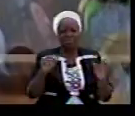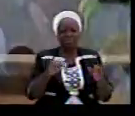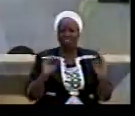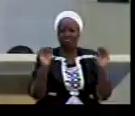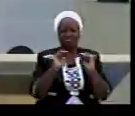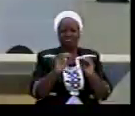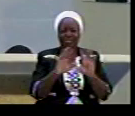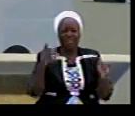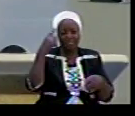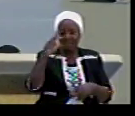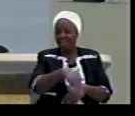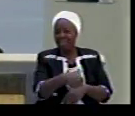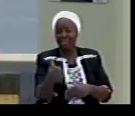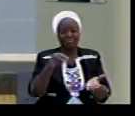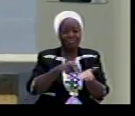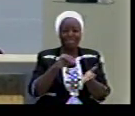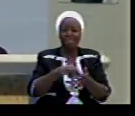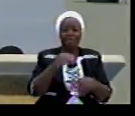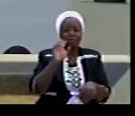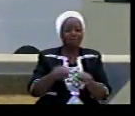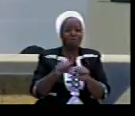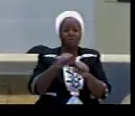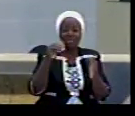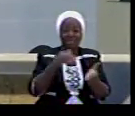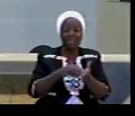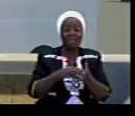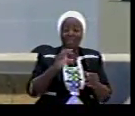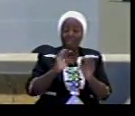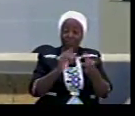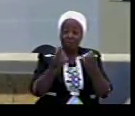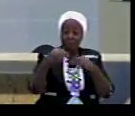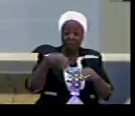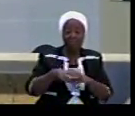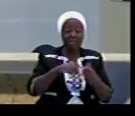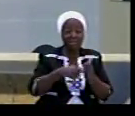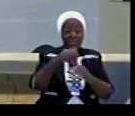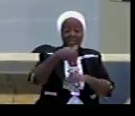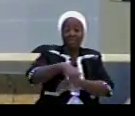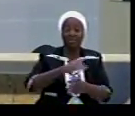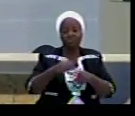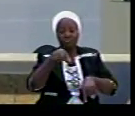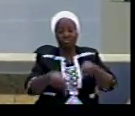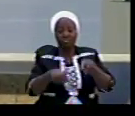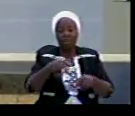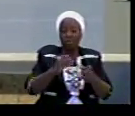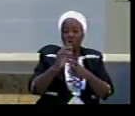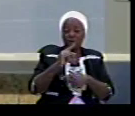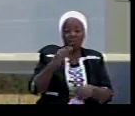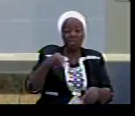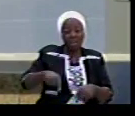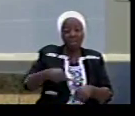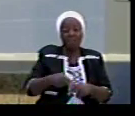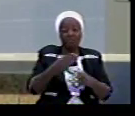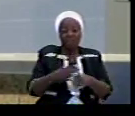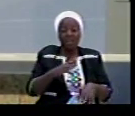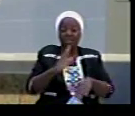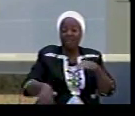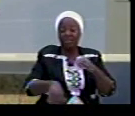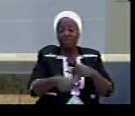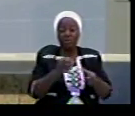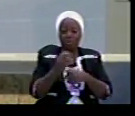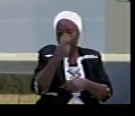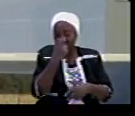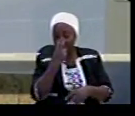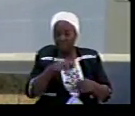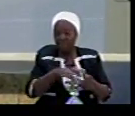anymore. If you came here tonight and you were lame or one leg shorter than the other or you are blind, whatever